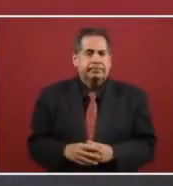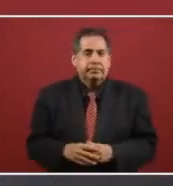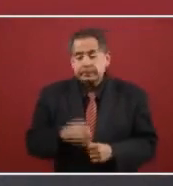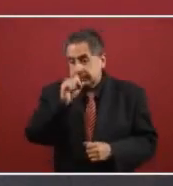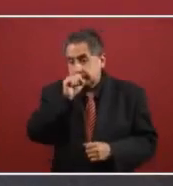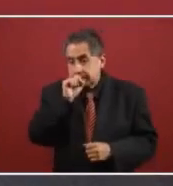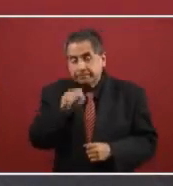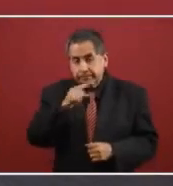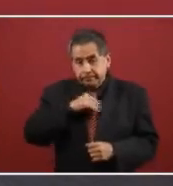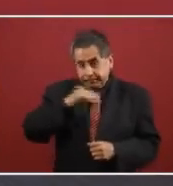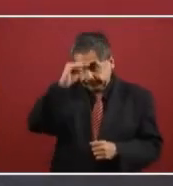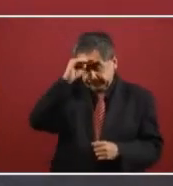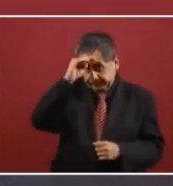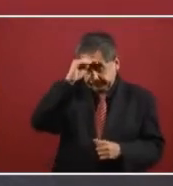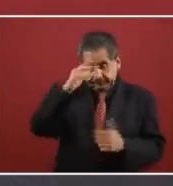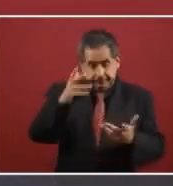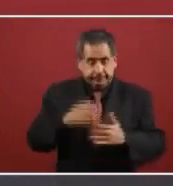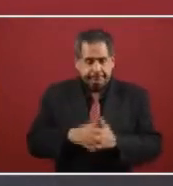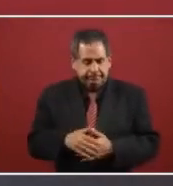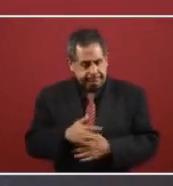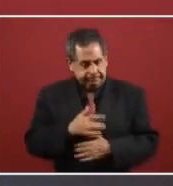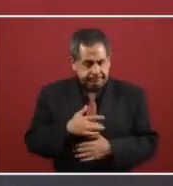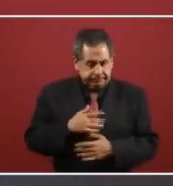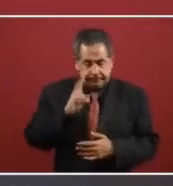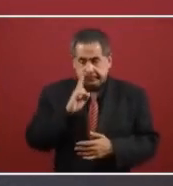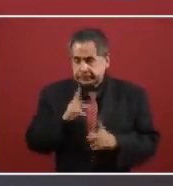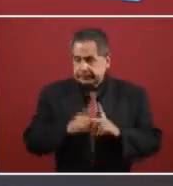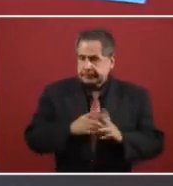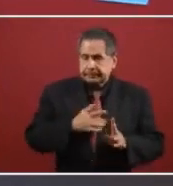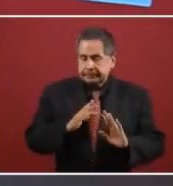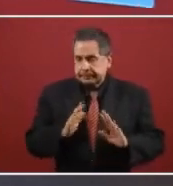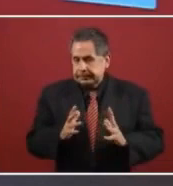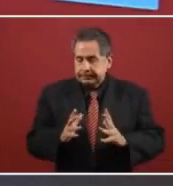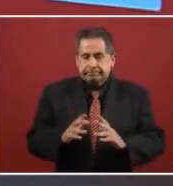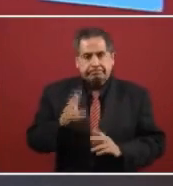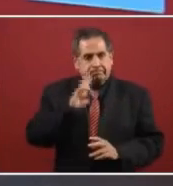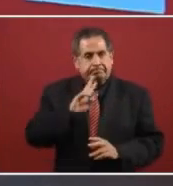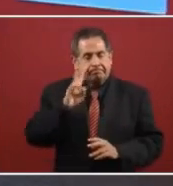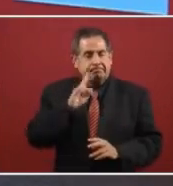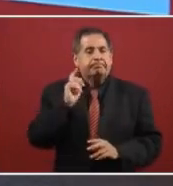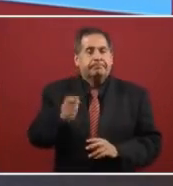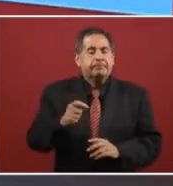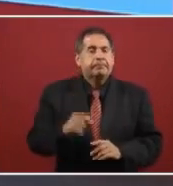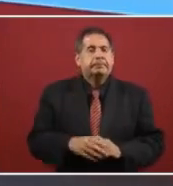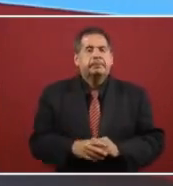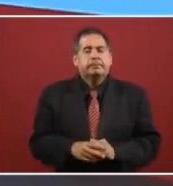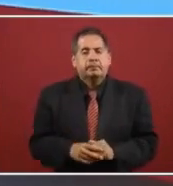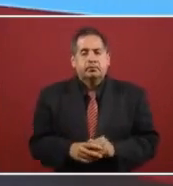We are also considering or contemplating, but it'll be